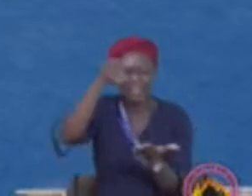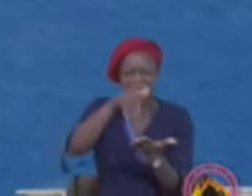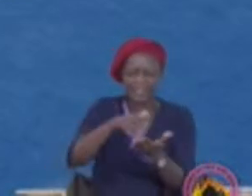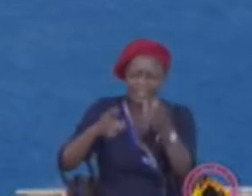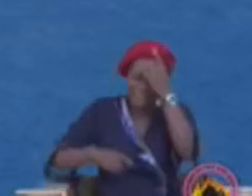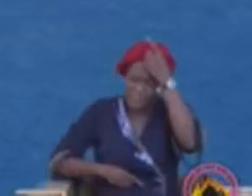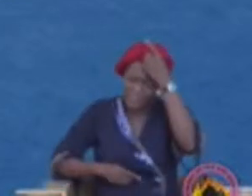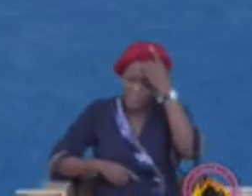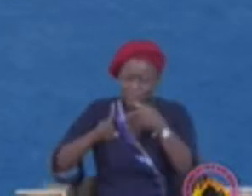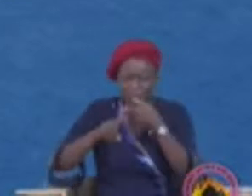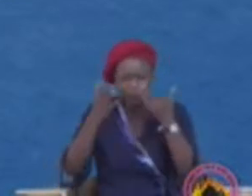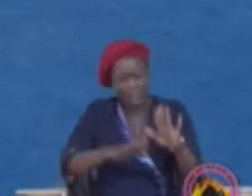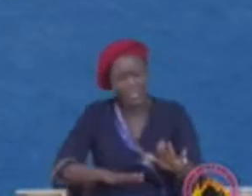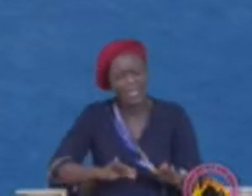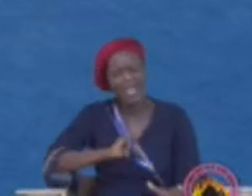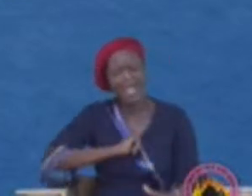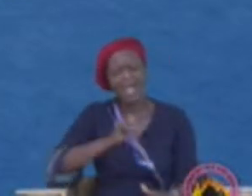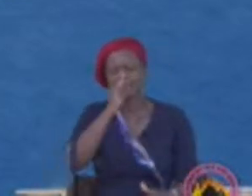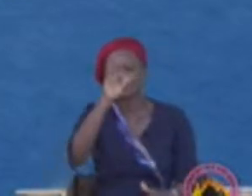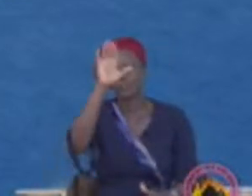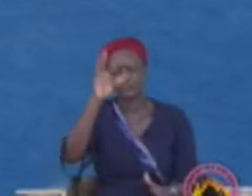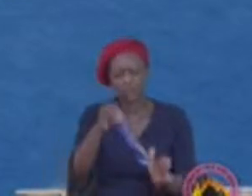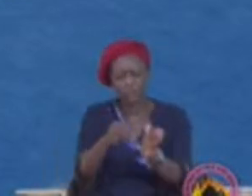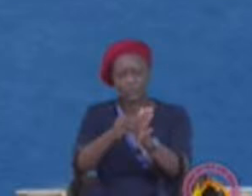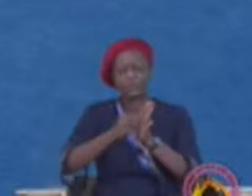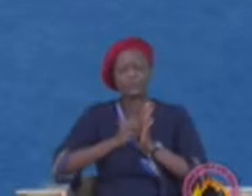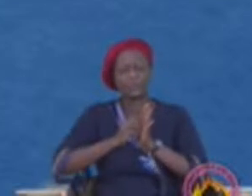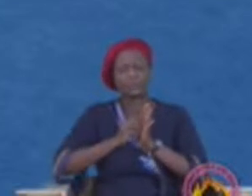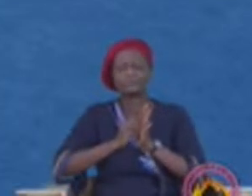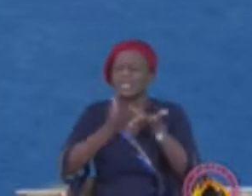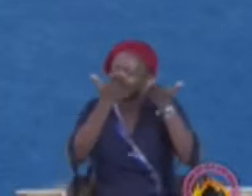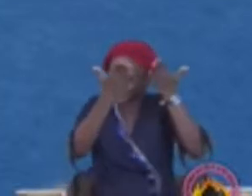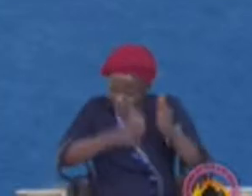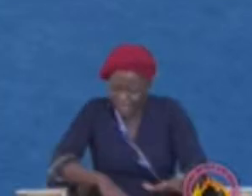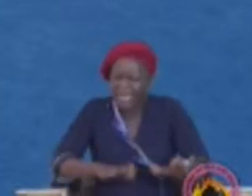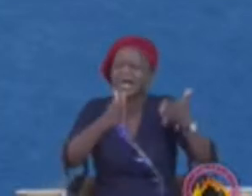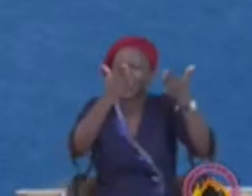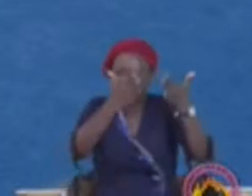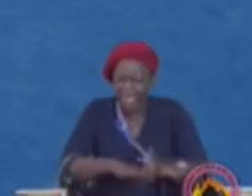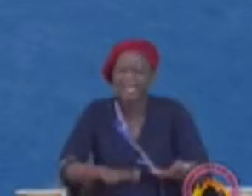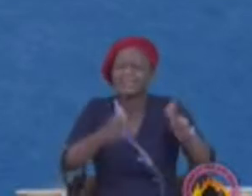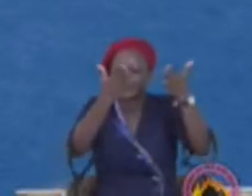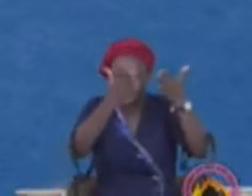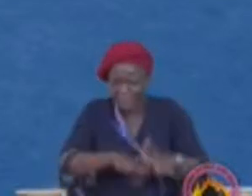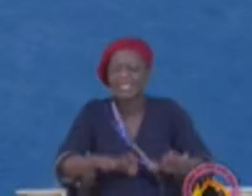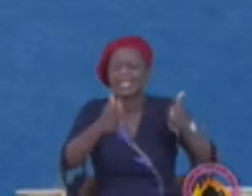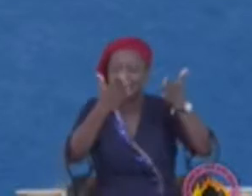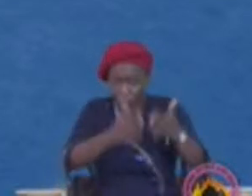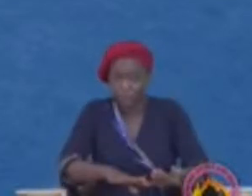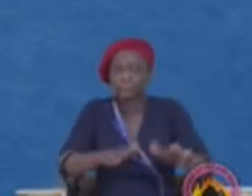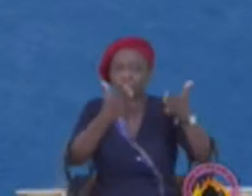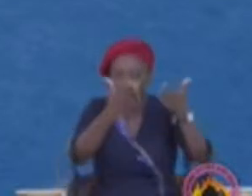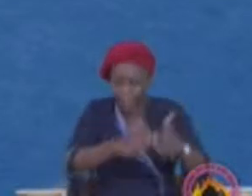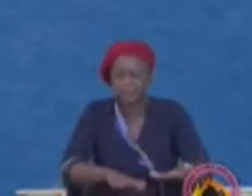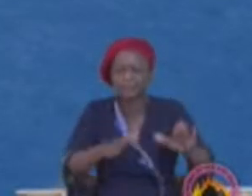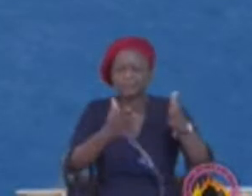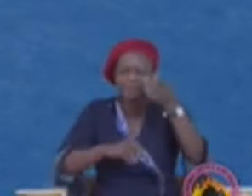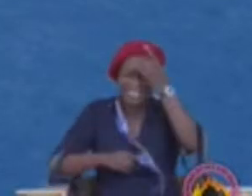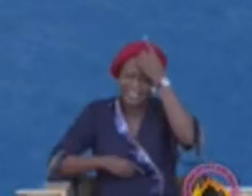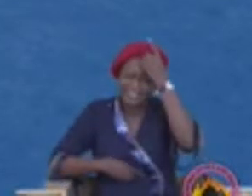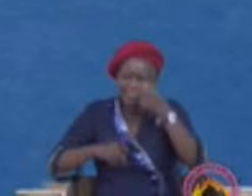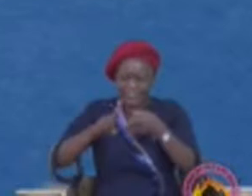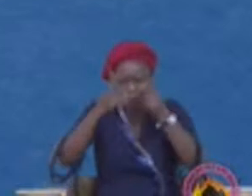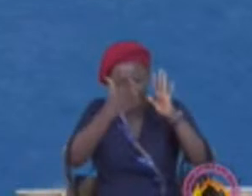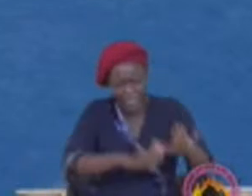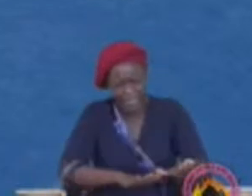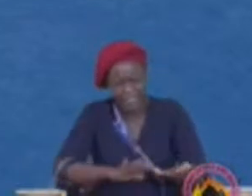I am not your candidate. Die. In the name of Jesus. Diseases unto